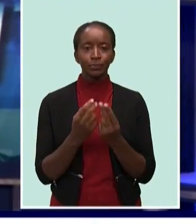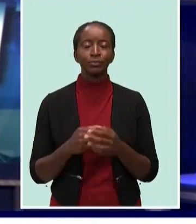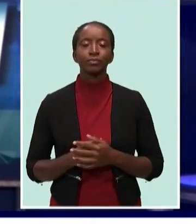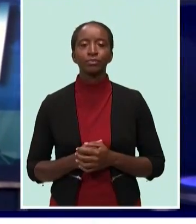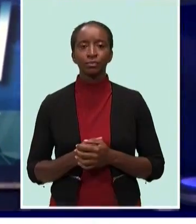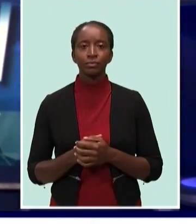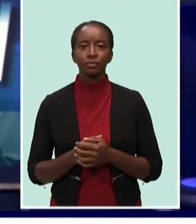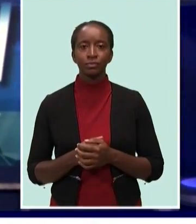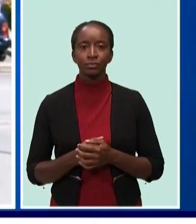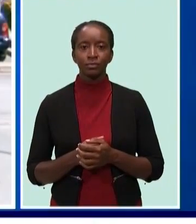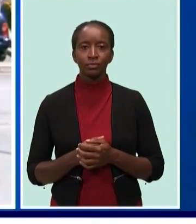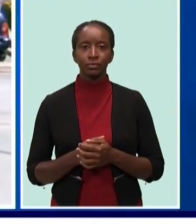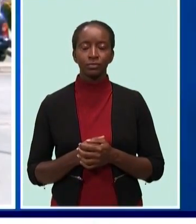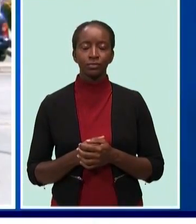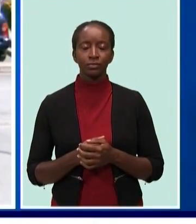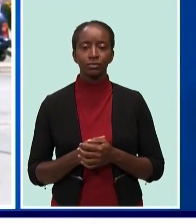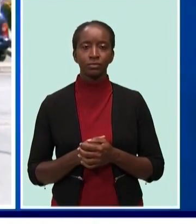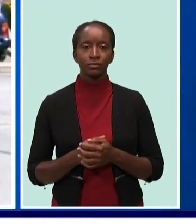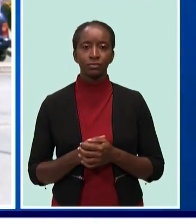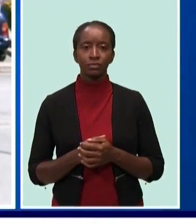more.